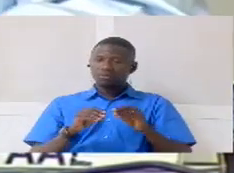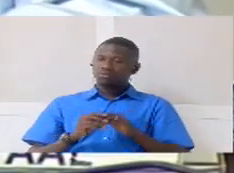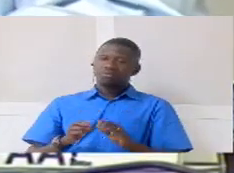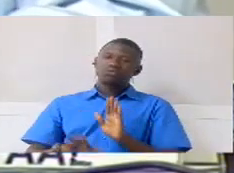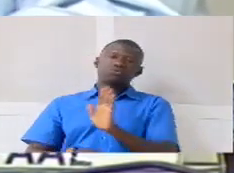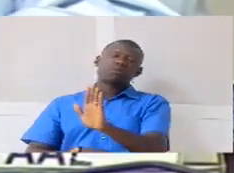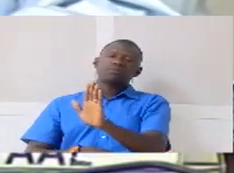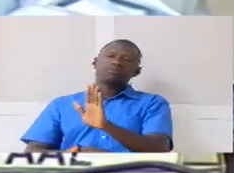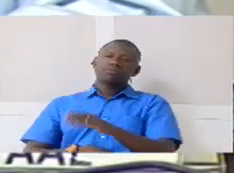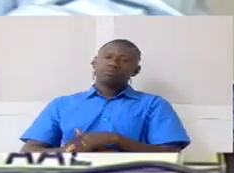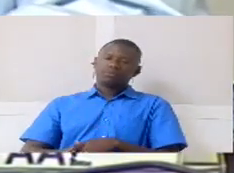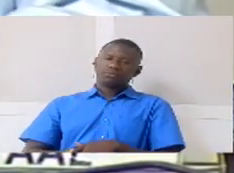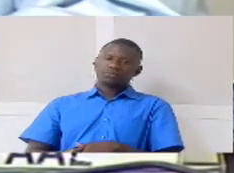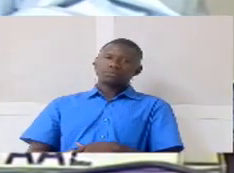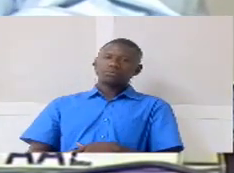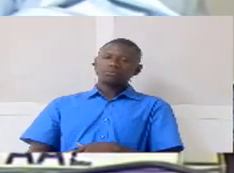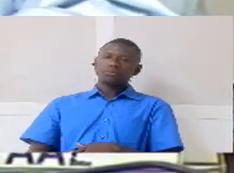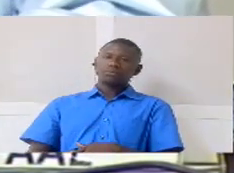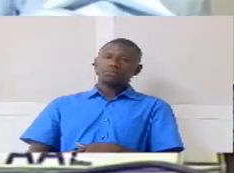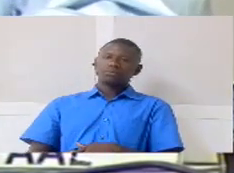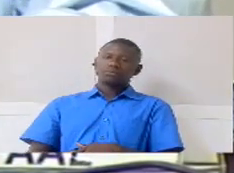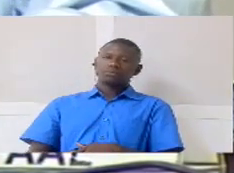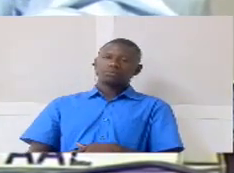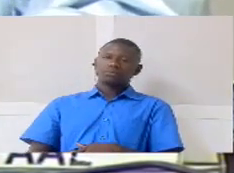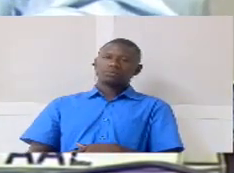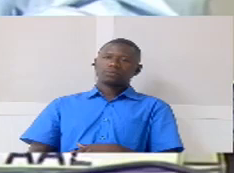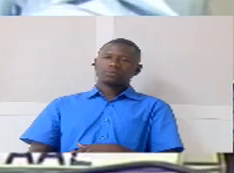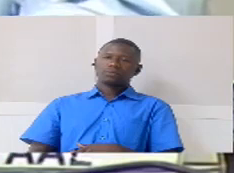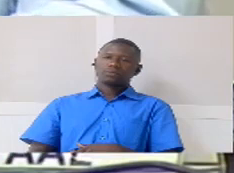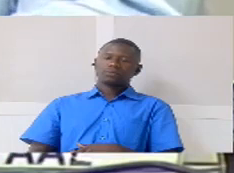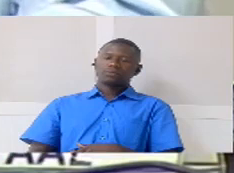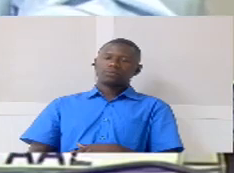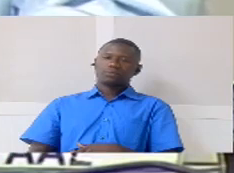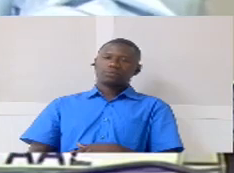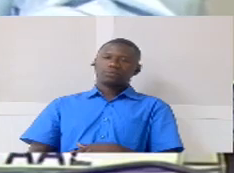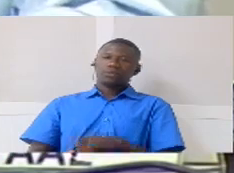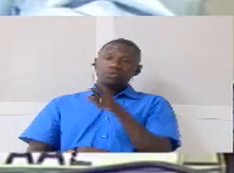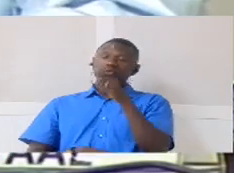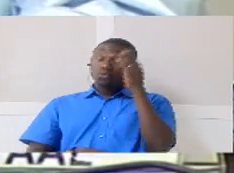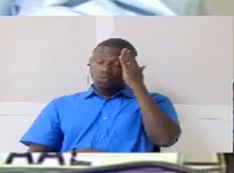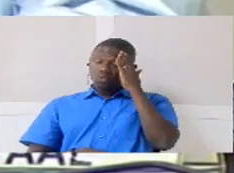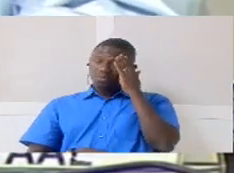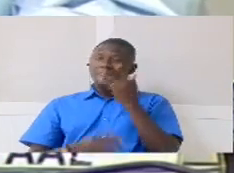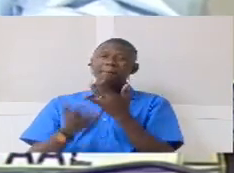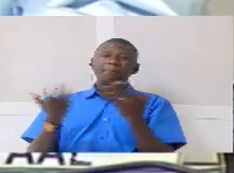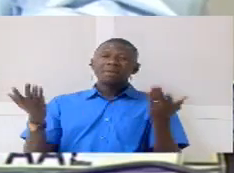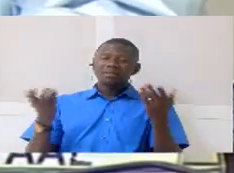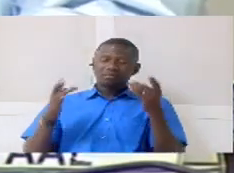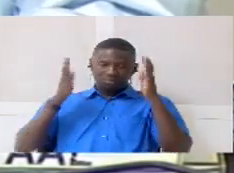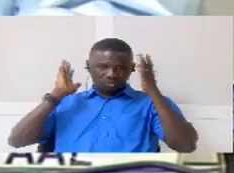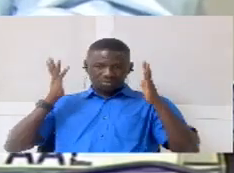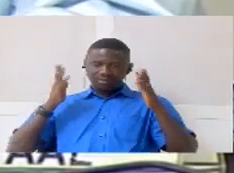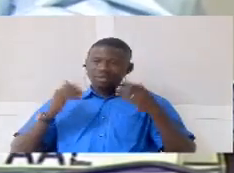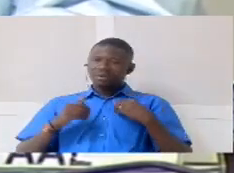Do you know that for many of the cases